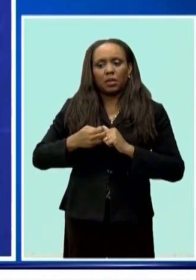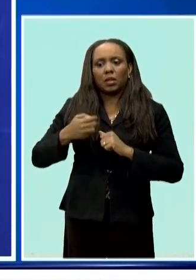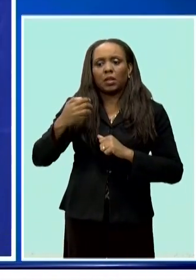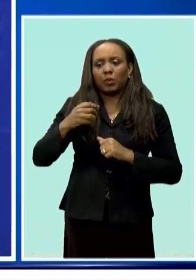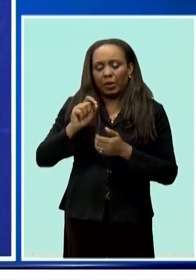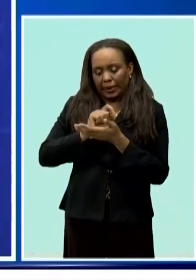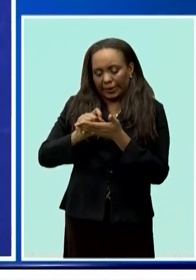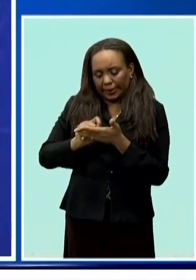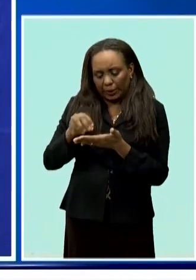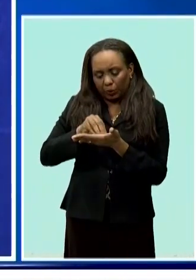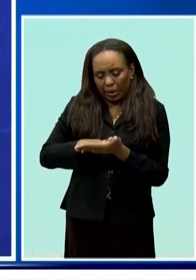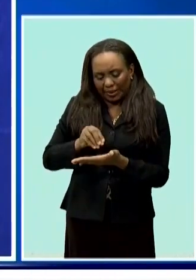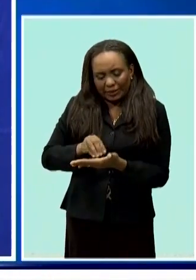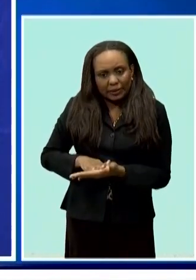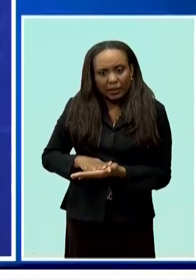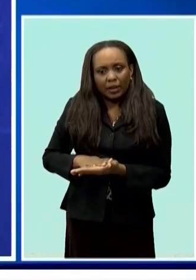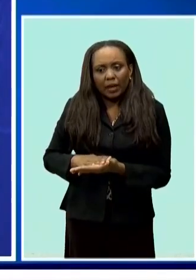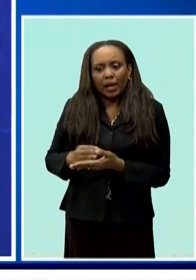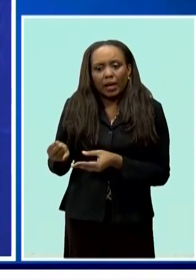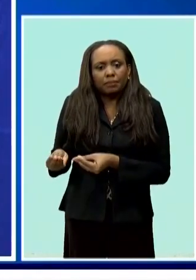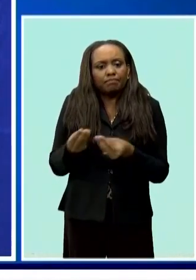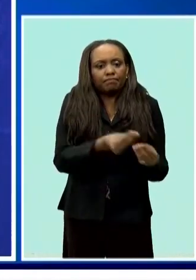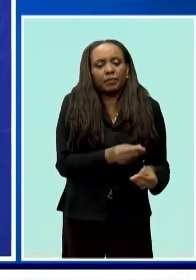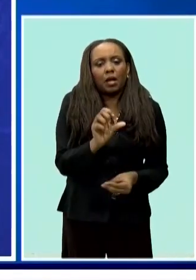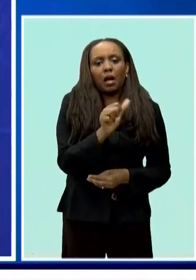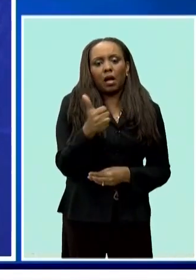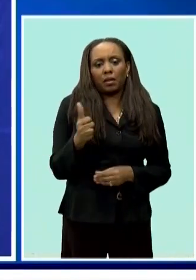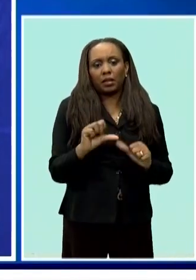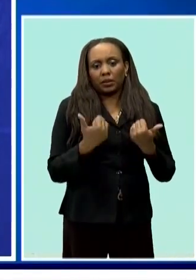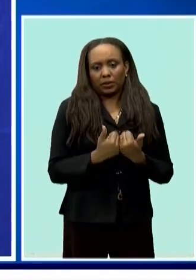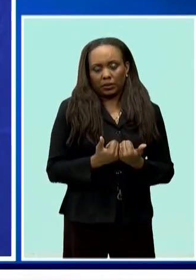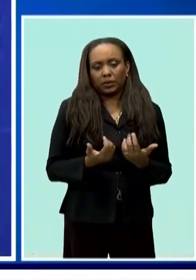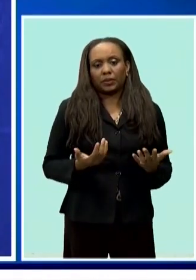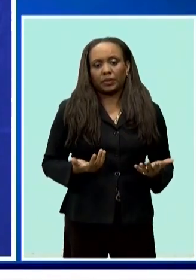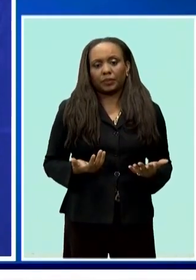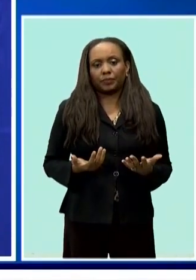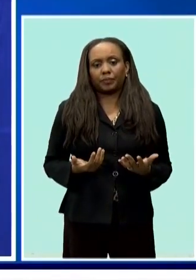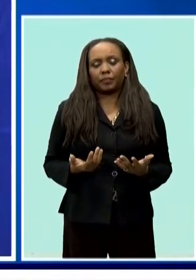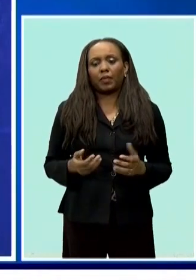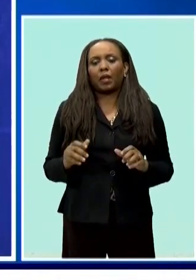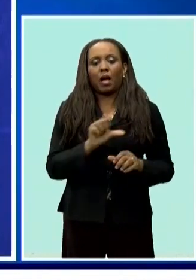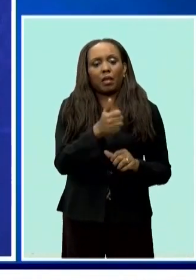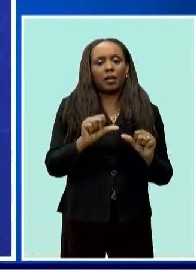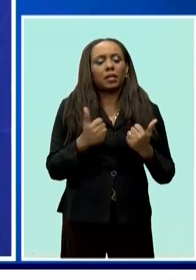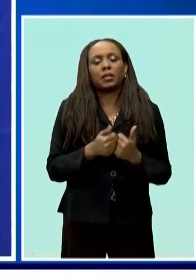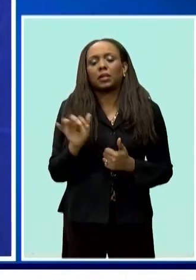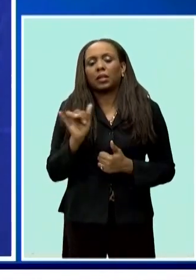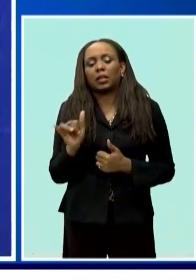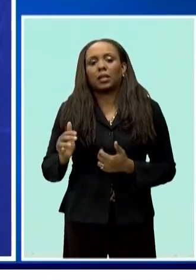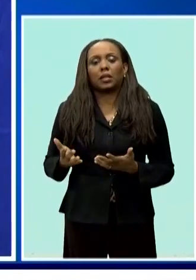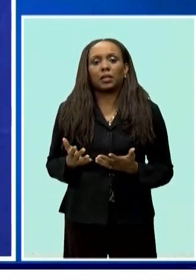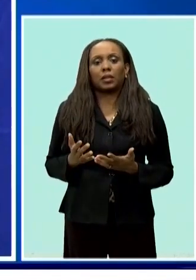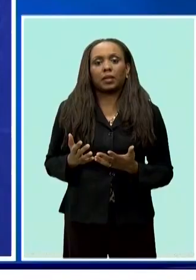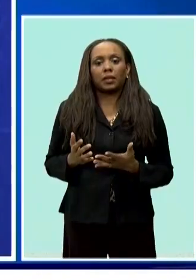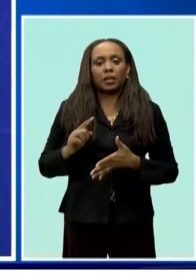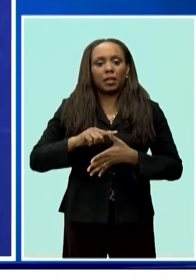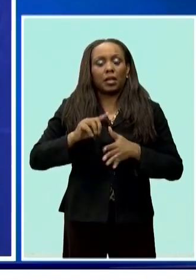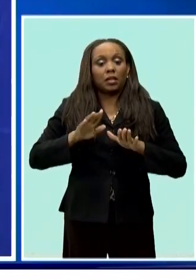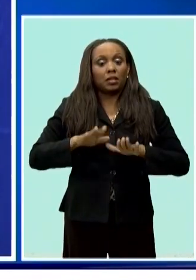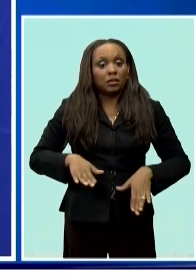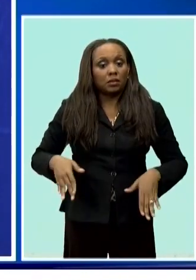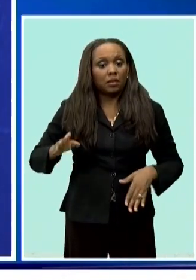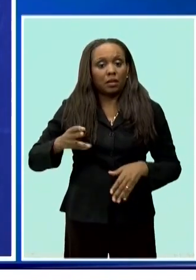carry out their mandate. And this will include emergency short-term assistance through counseling and material needs, as well as referrals